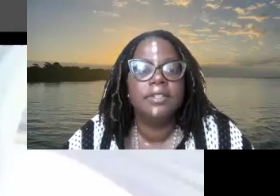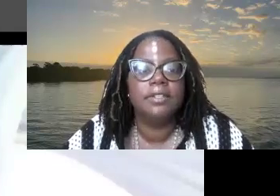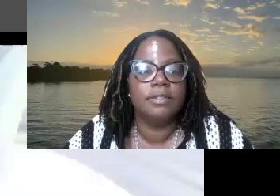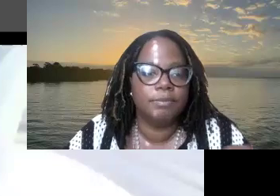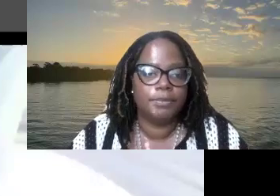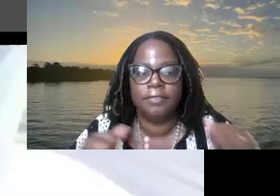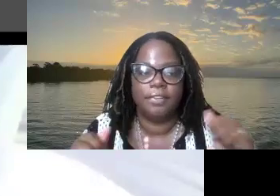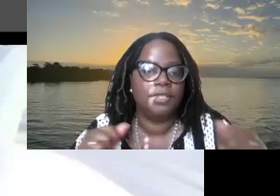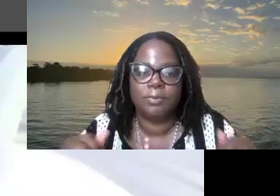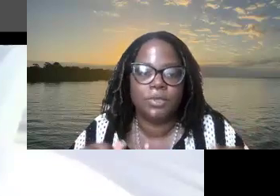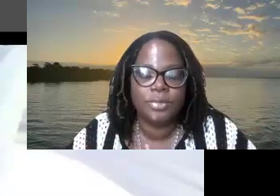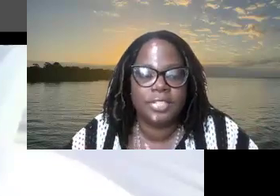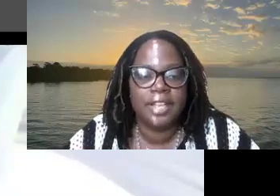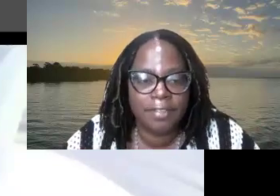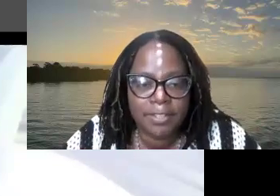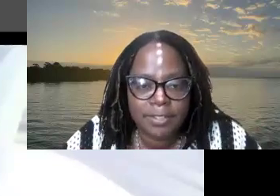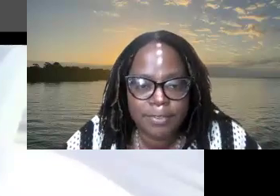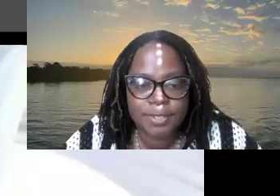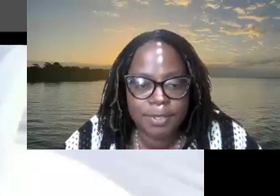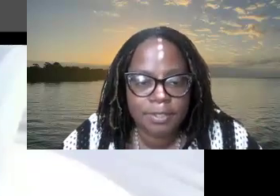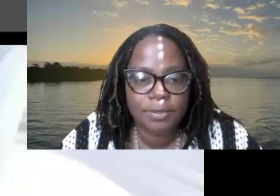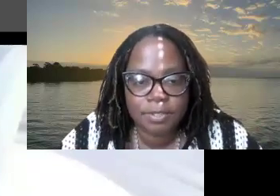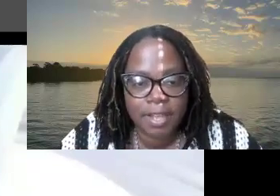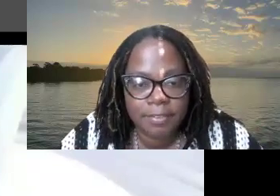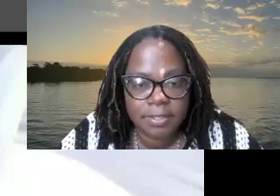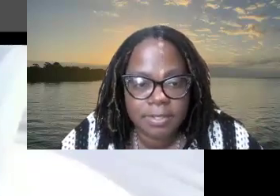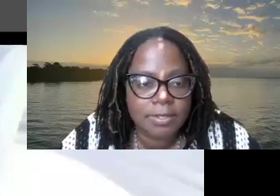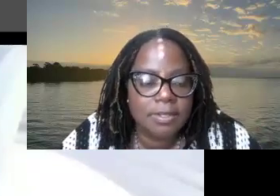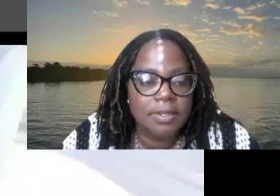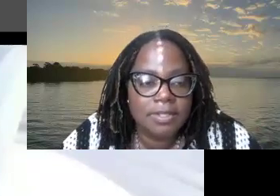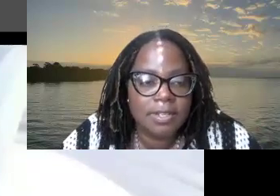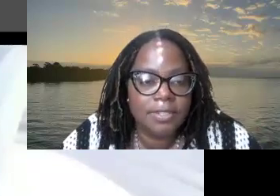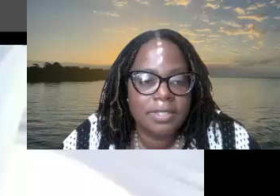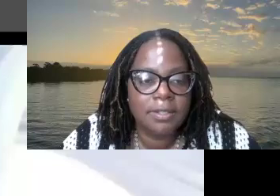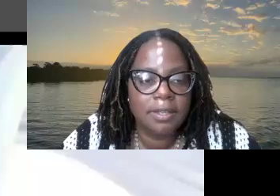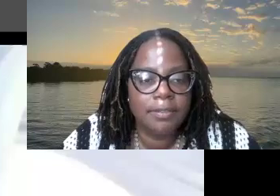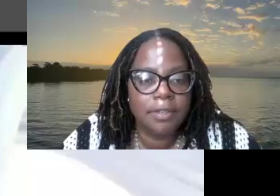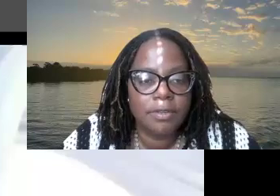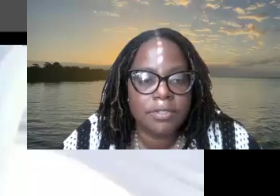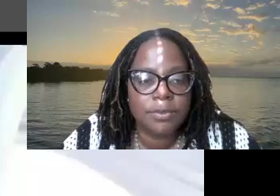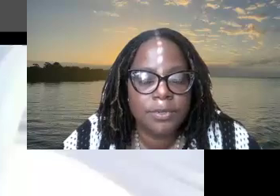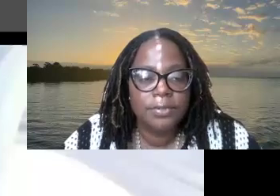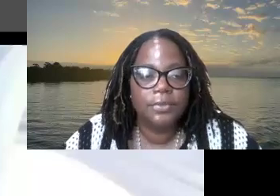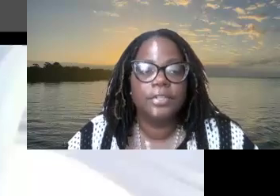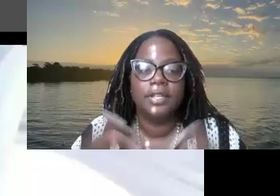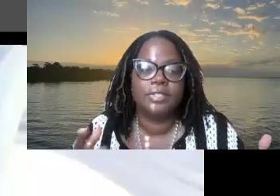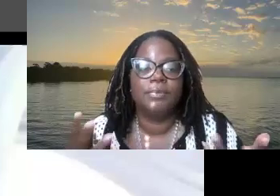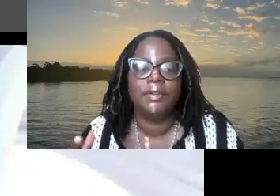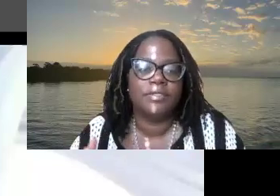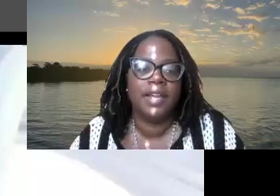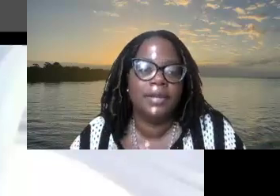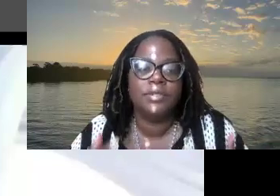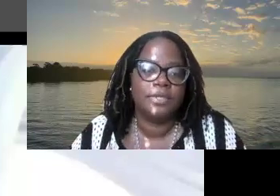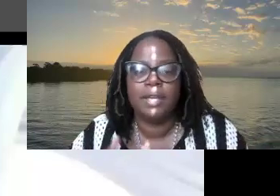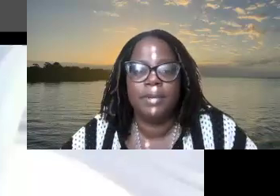organization, developing some tools to navigate difference and be inclusive advocates, as Stephanie said, and then also looking at